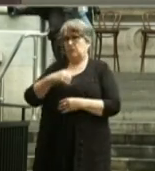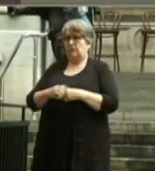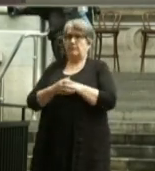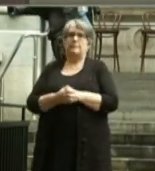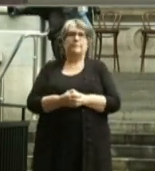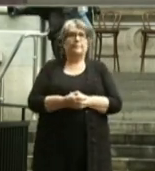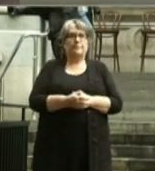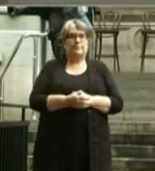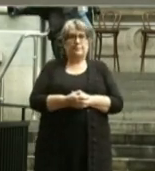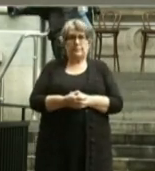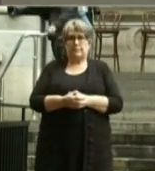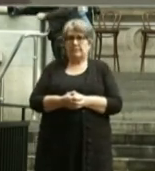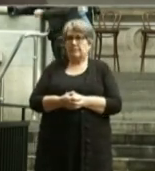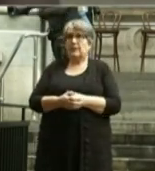gentlemen.